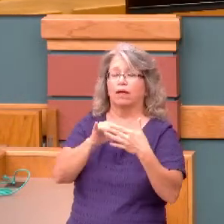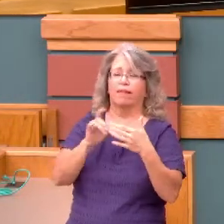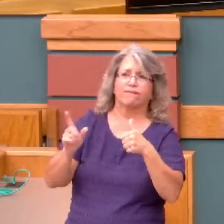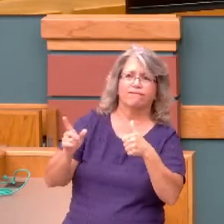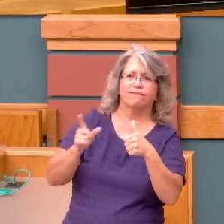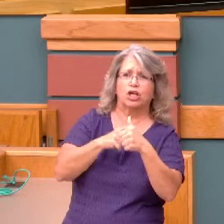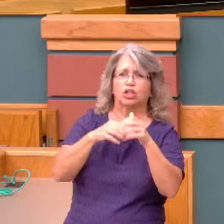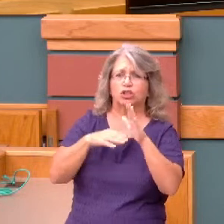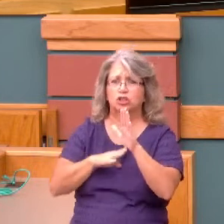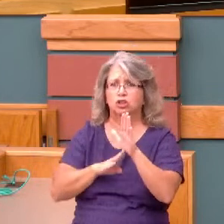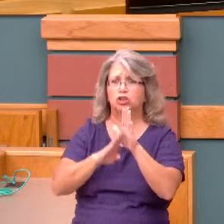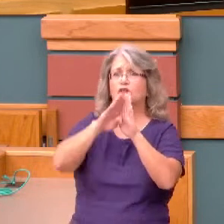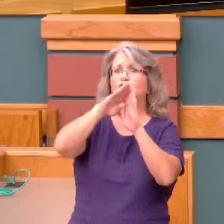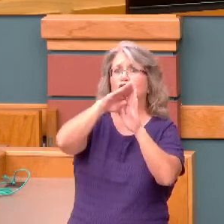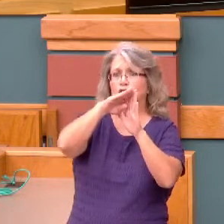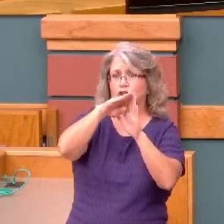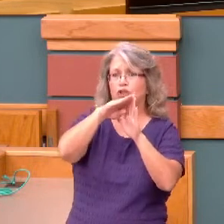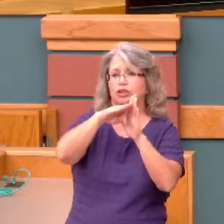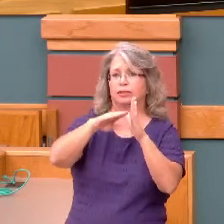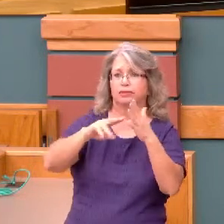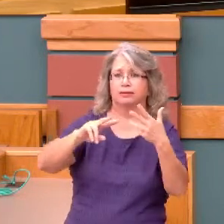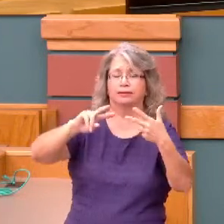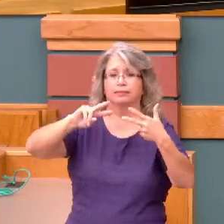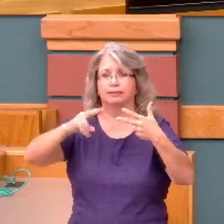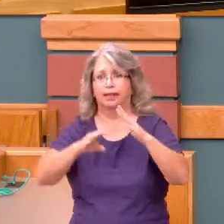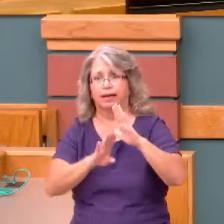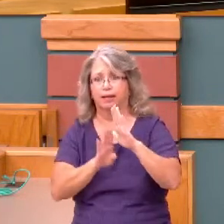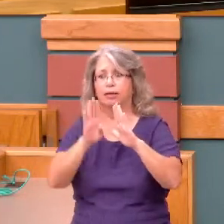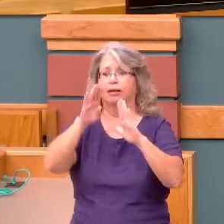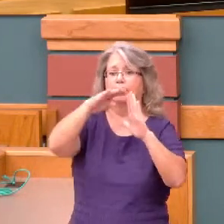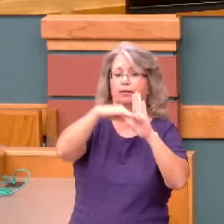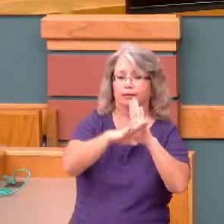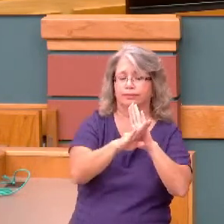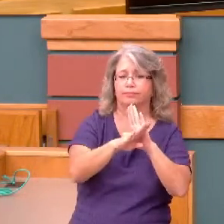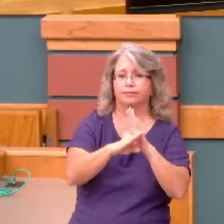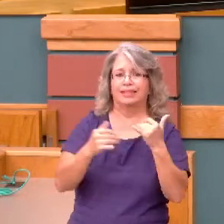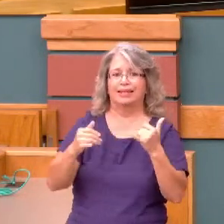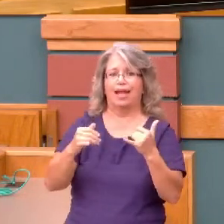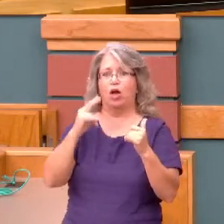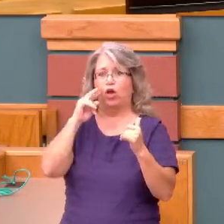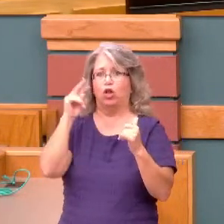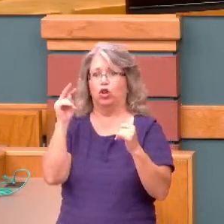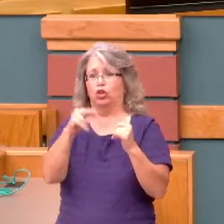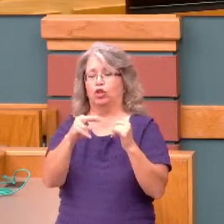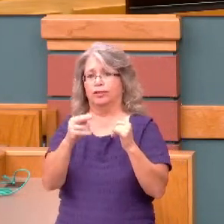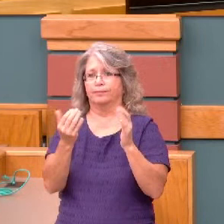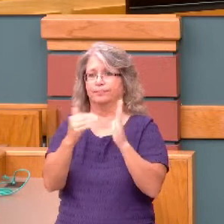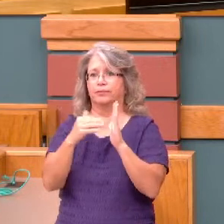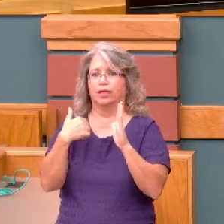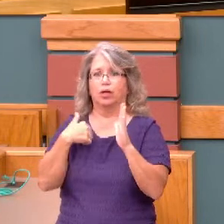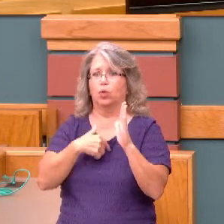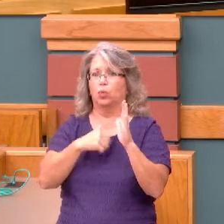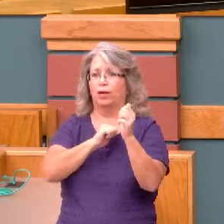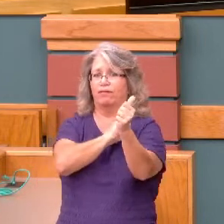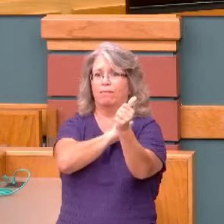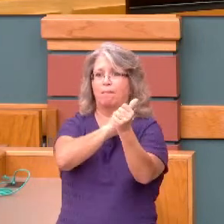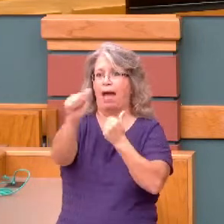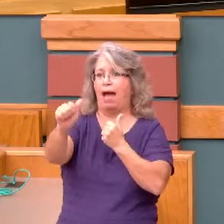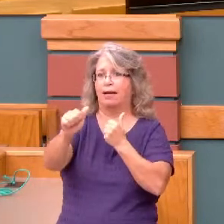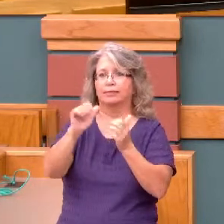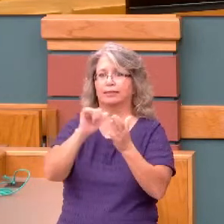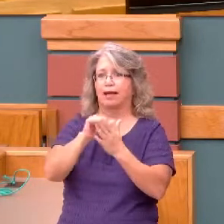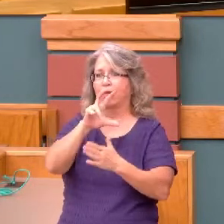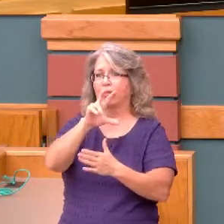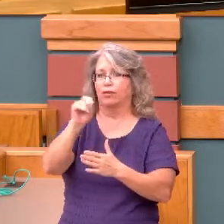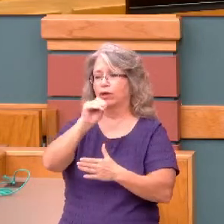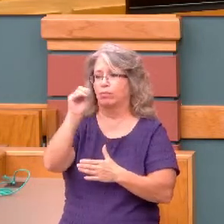surge, our first big wave, our second big wave, and then now look at us. We have way surpassed this 30%